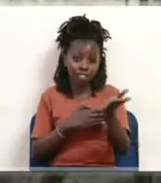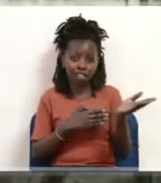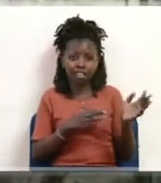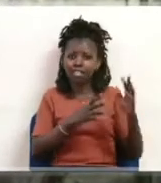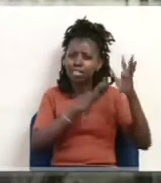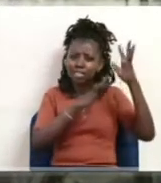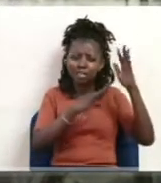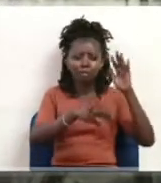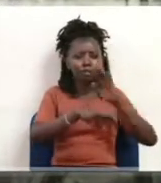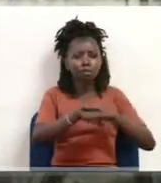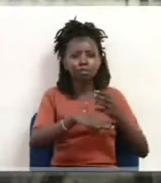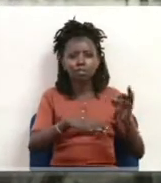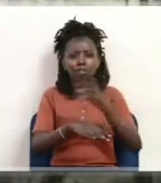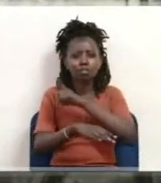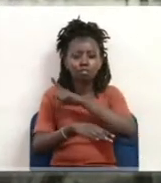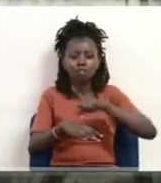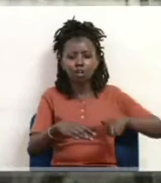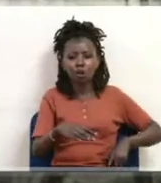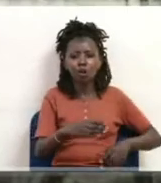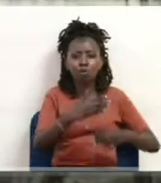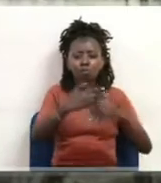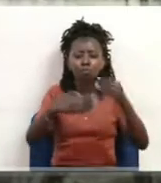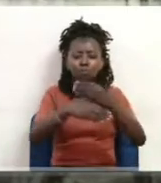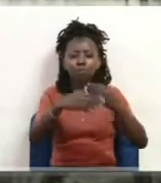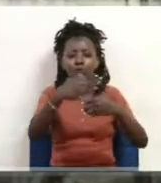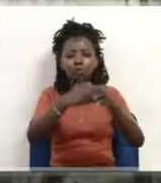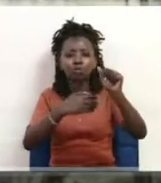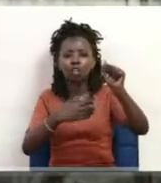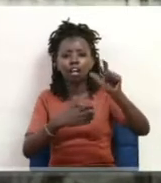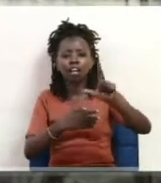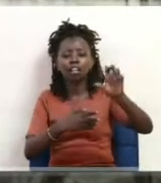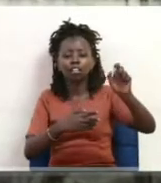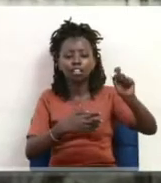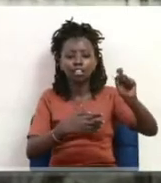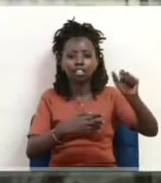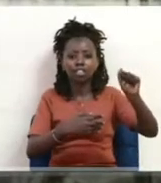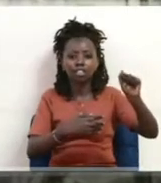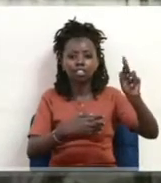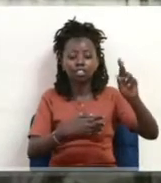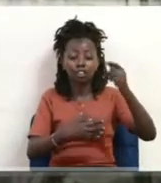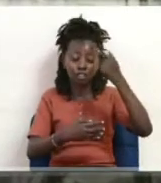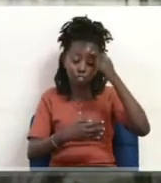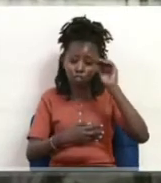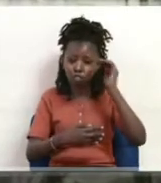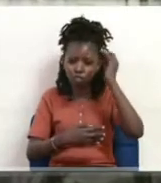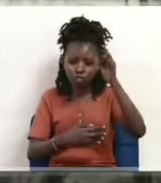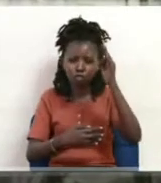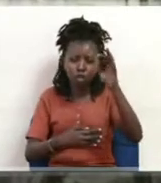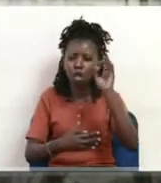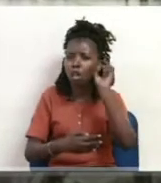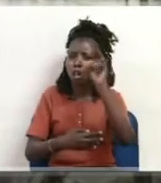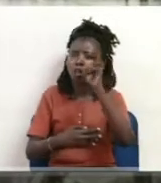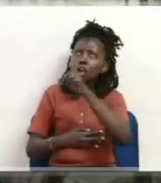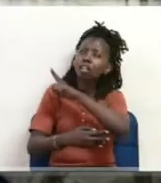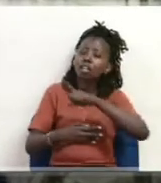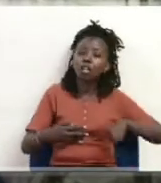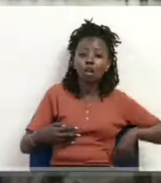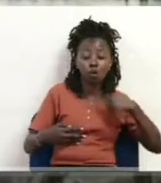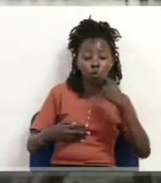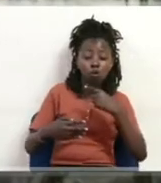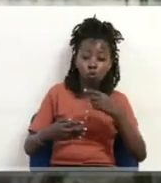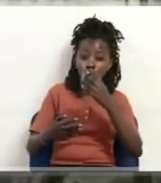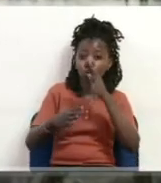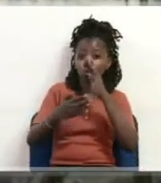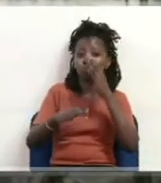Lord. Build an altar for your future. Look unto the Lord who is good. Accept it gratefully. My